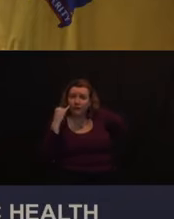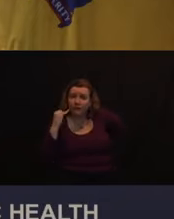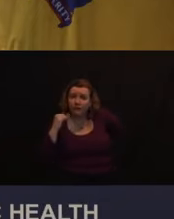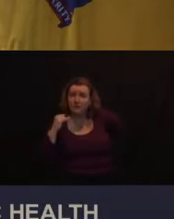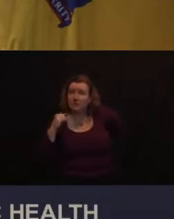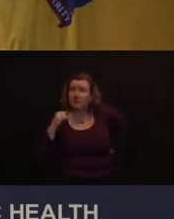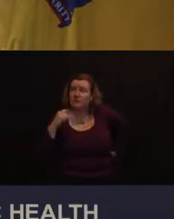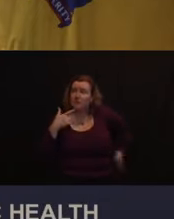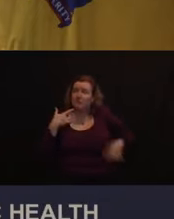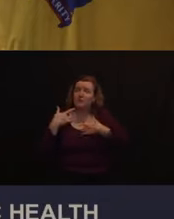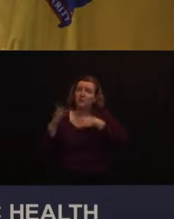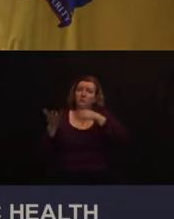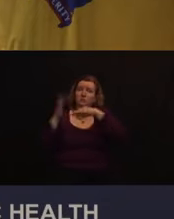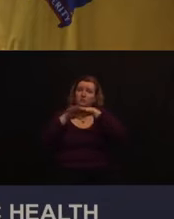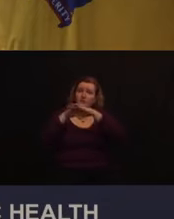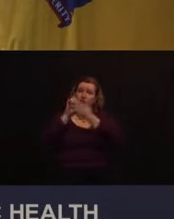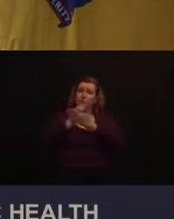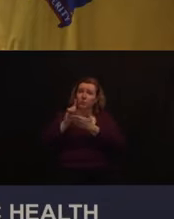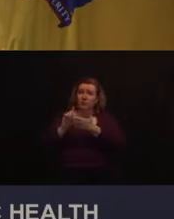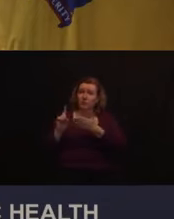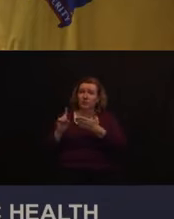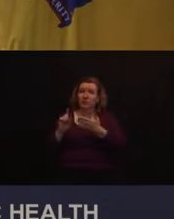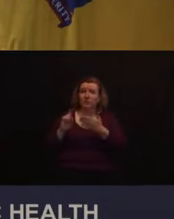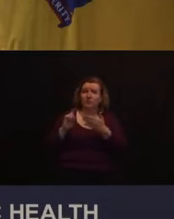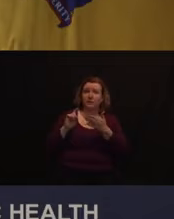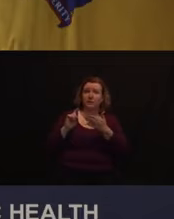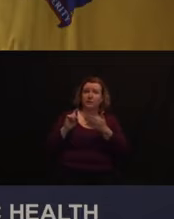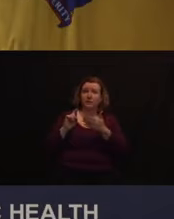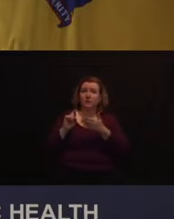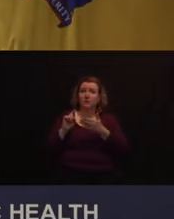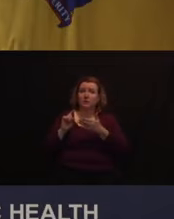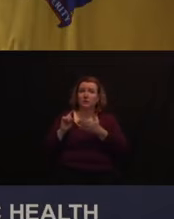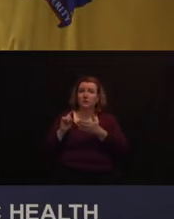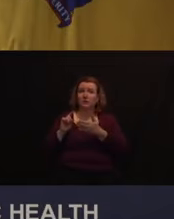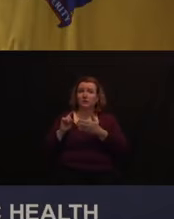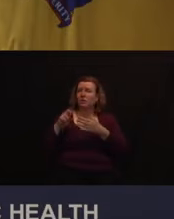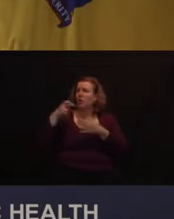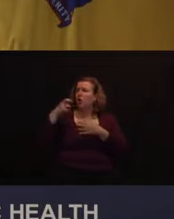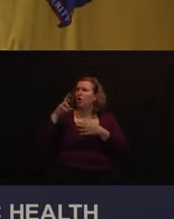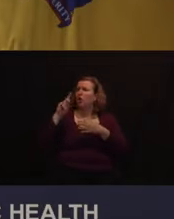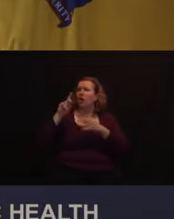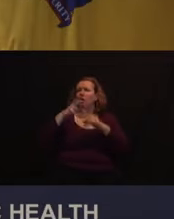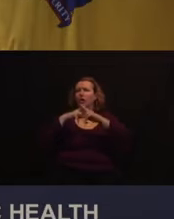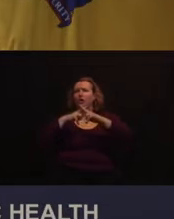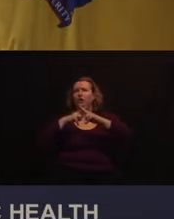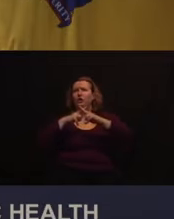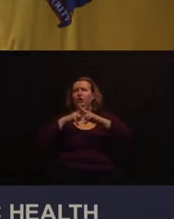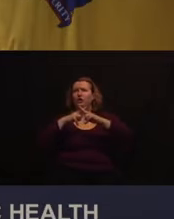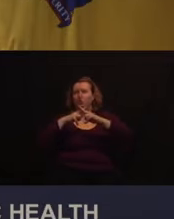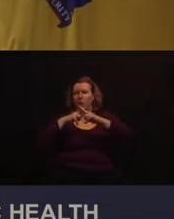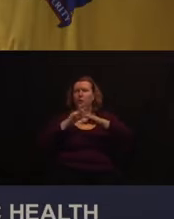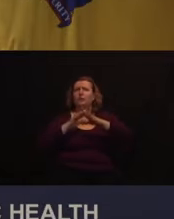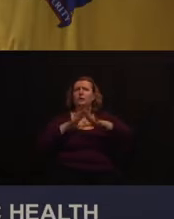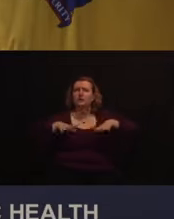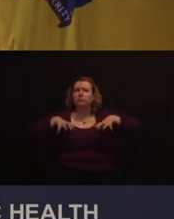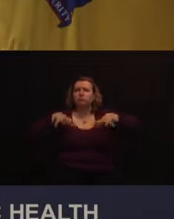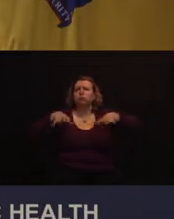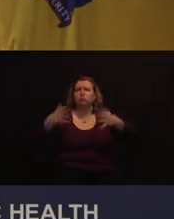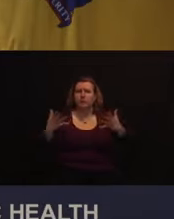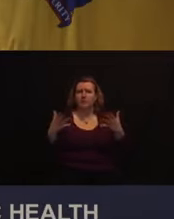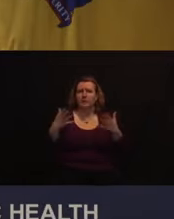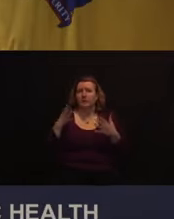and we do hit herd immunity, or as Dr. Eddy says, community coverage, protection by Memorial Day,